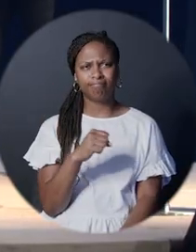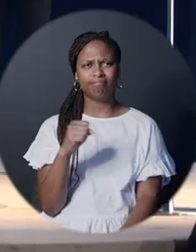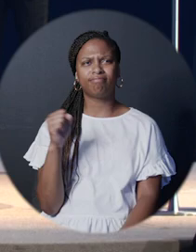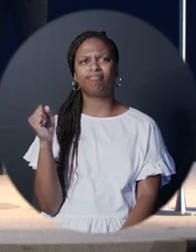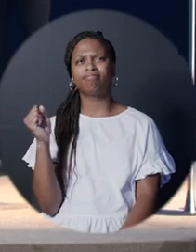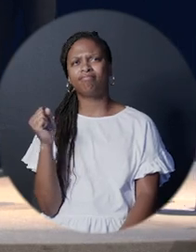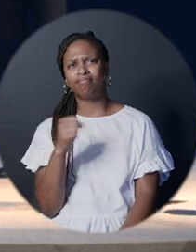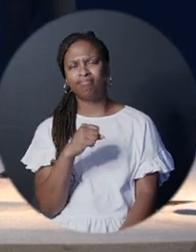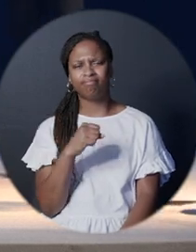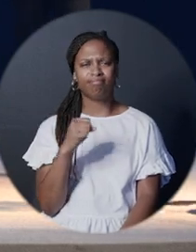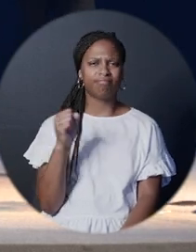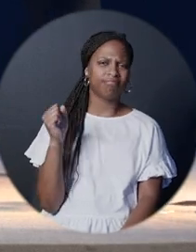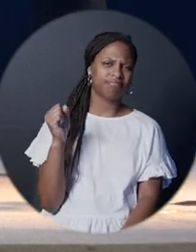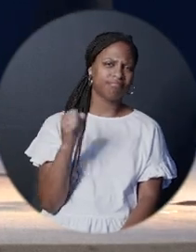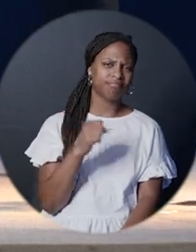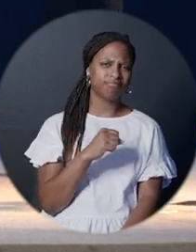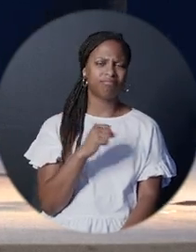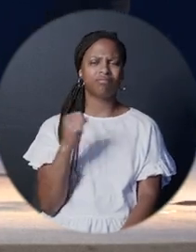Yeah.